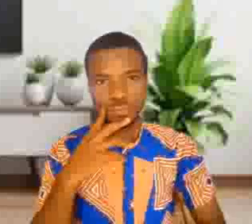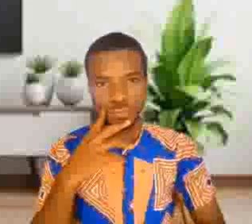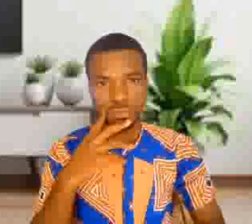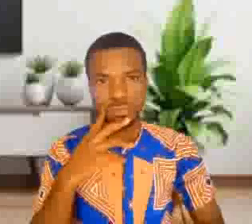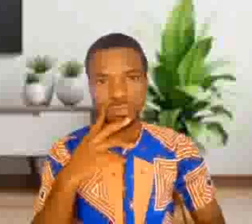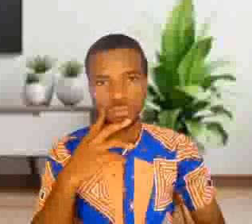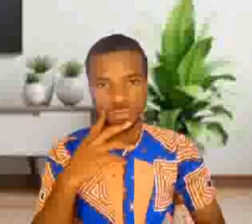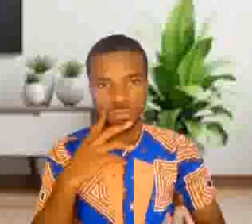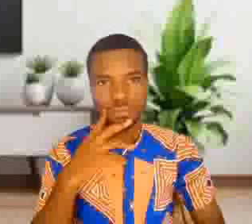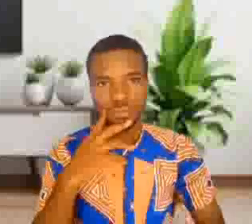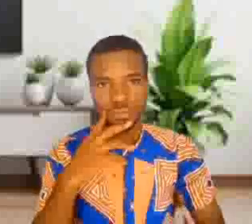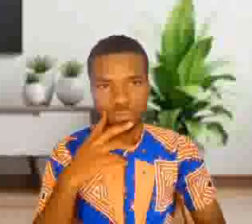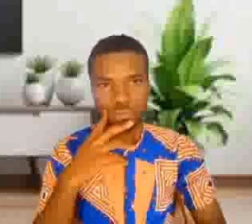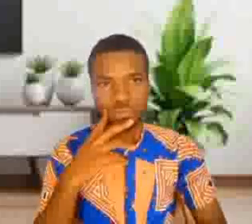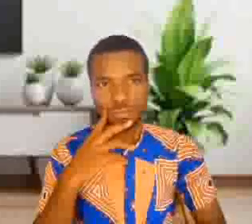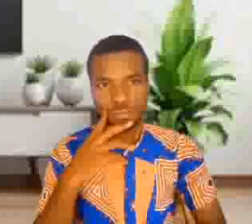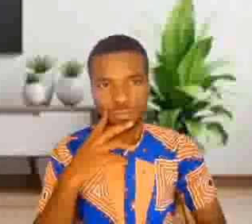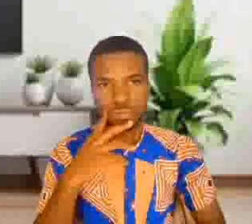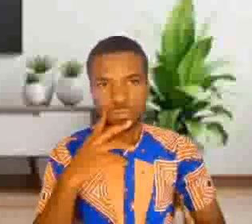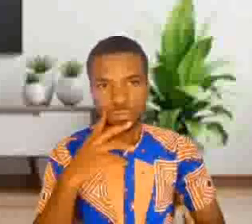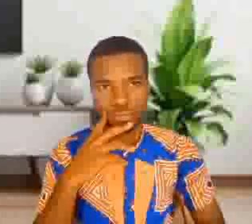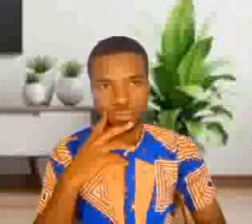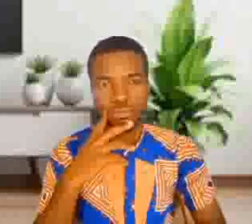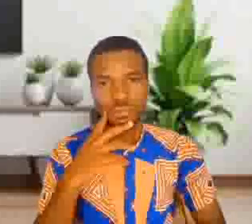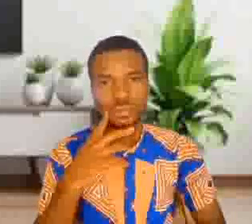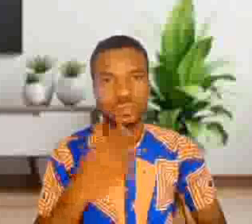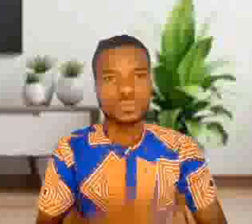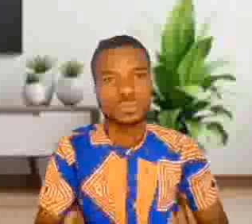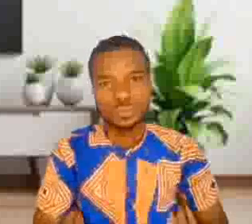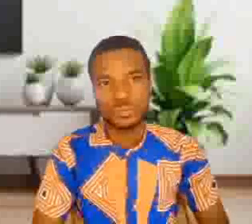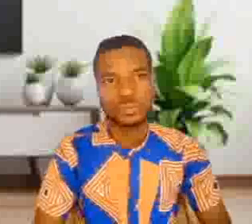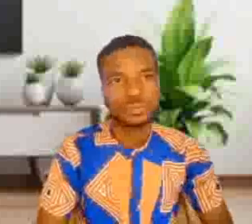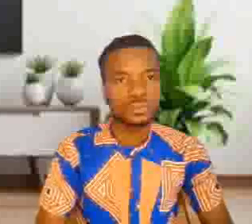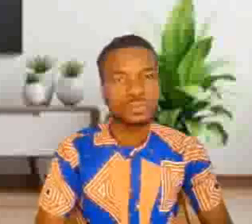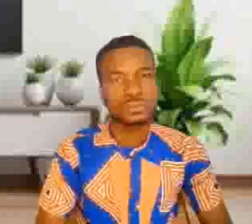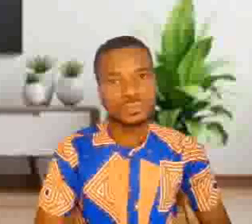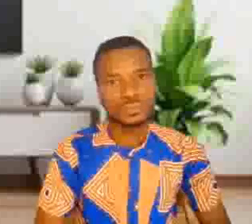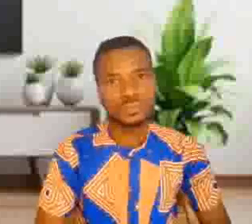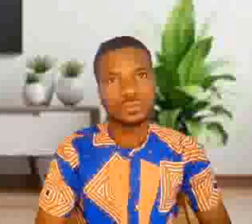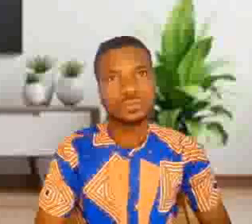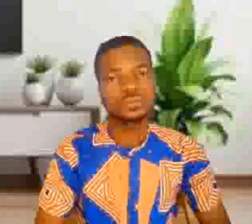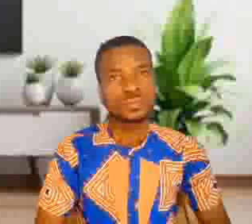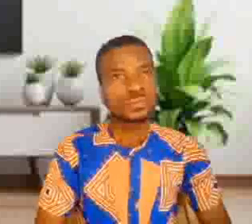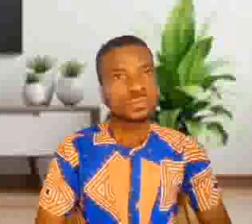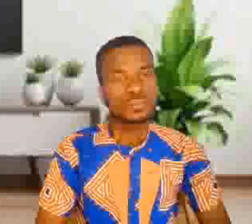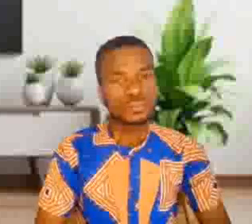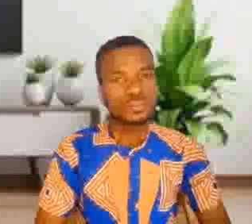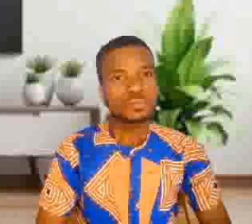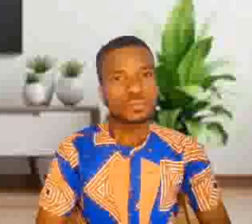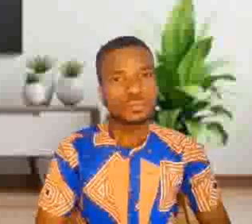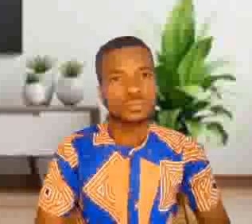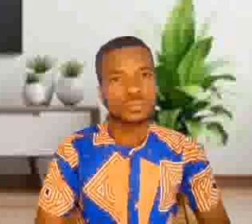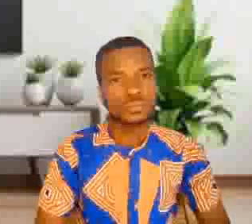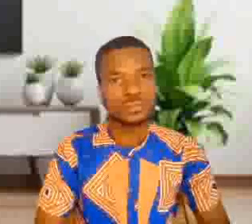his spirit. And that life is the life God planted in the midst of the garden. Because